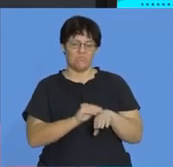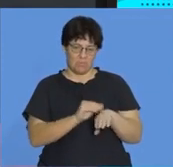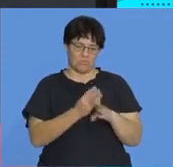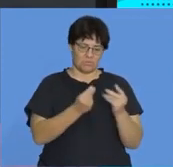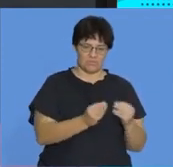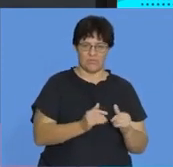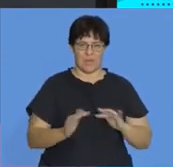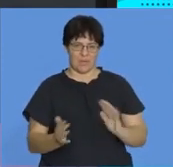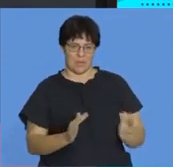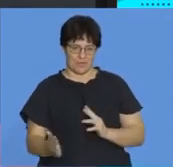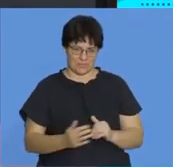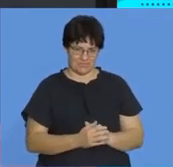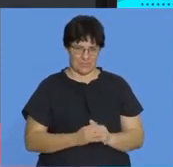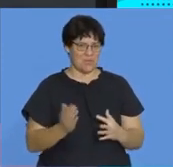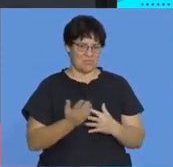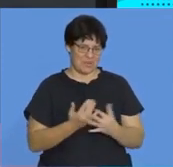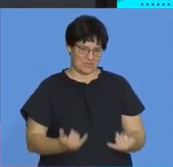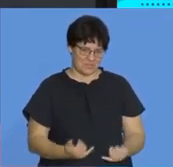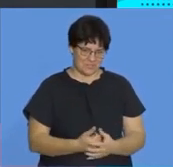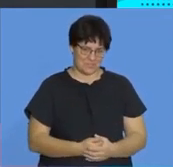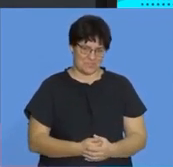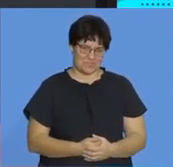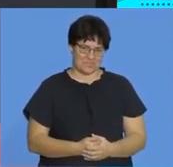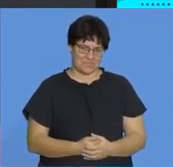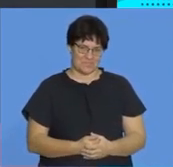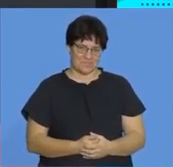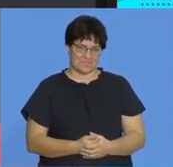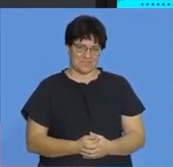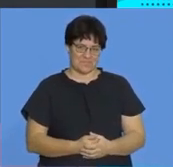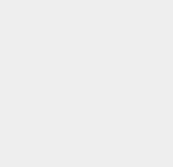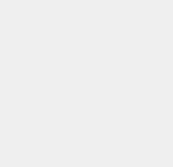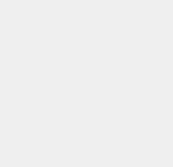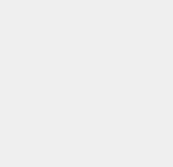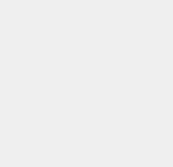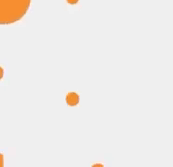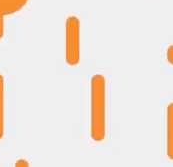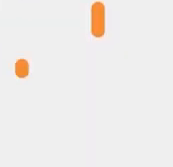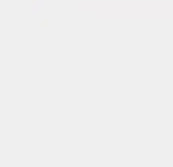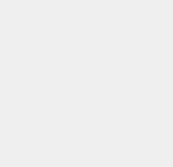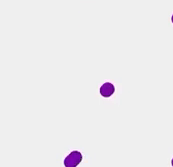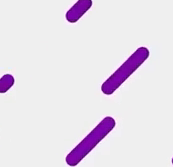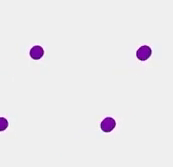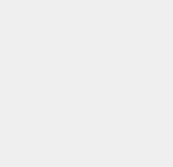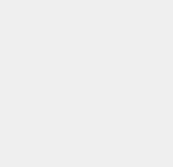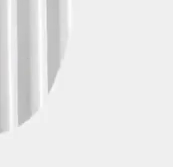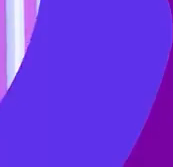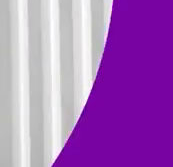on problems based on stoichiometry. Let's take a short breather for now.